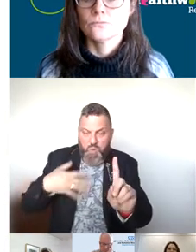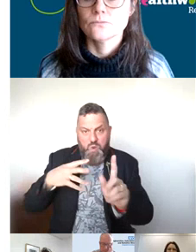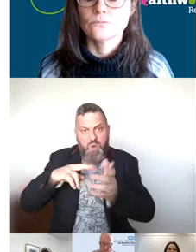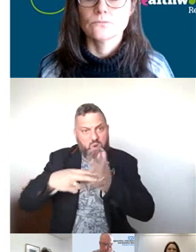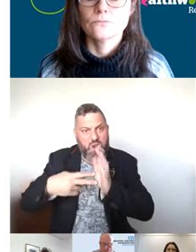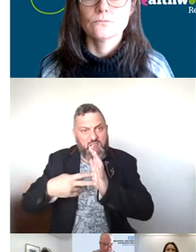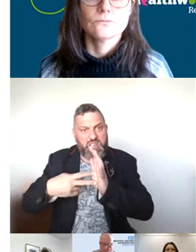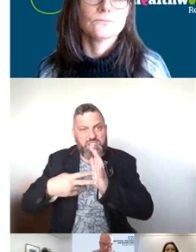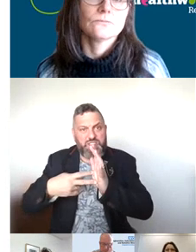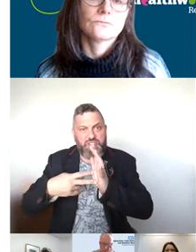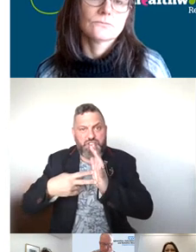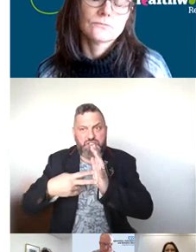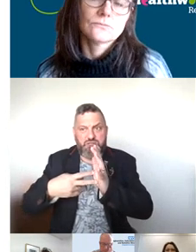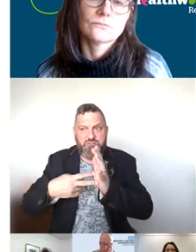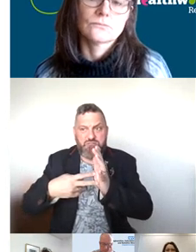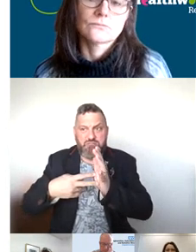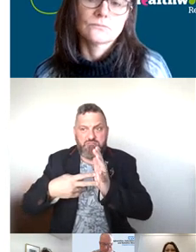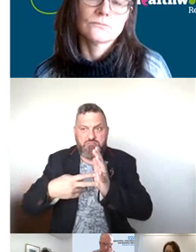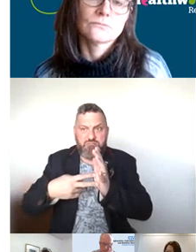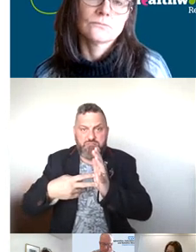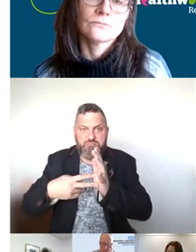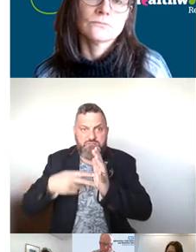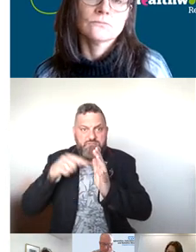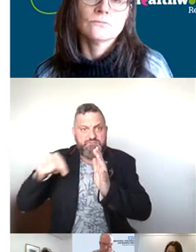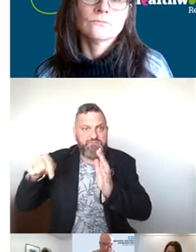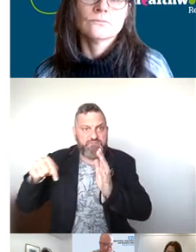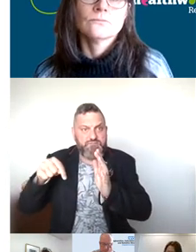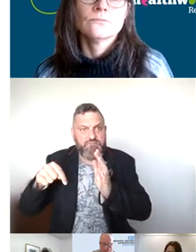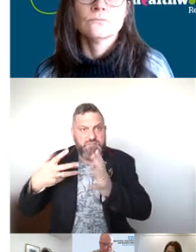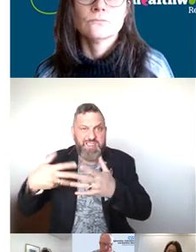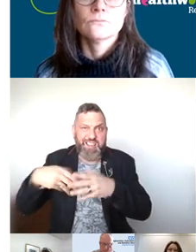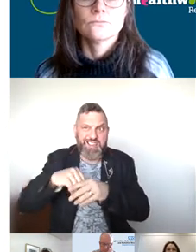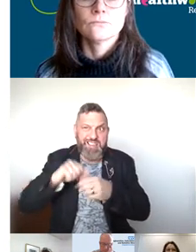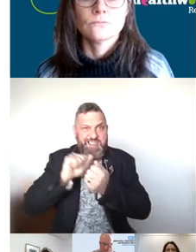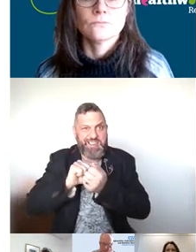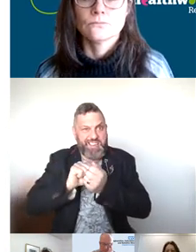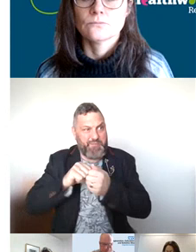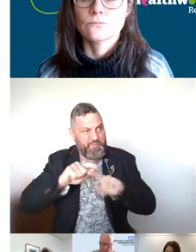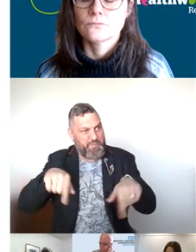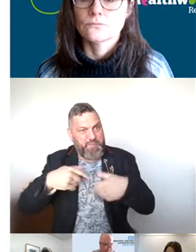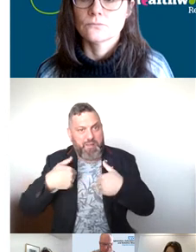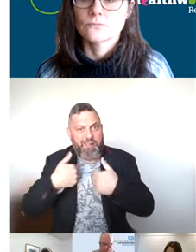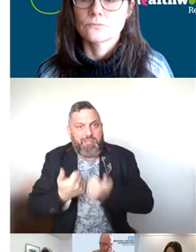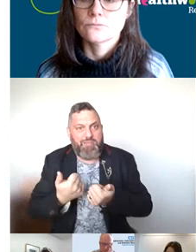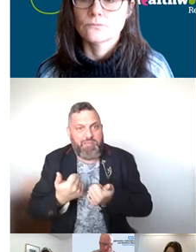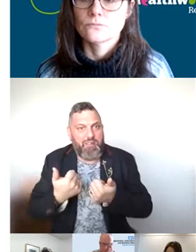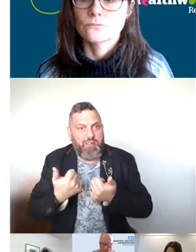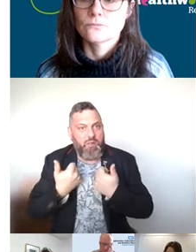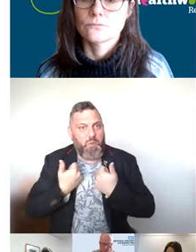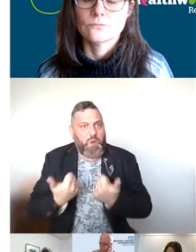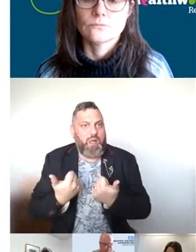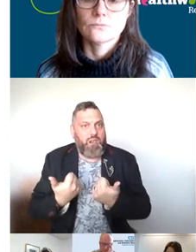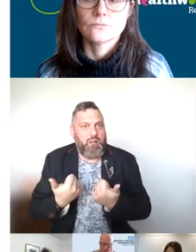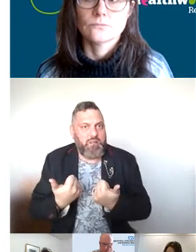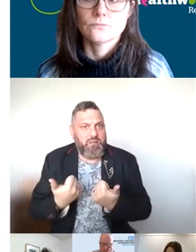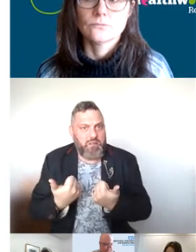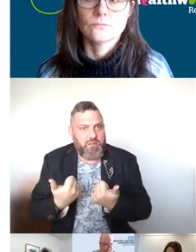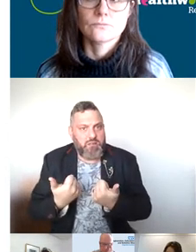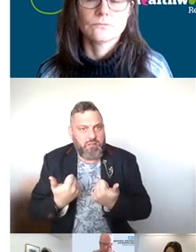organisations involved in the in keeping our populations healthy and well.